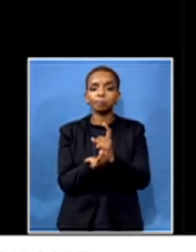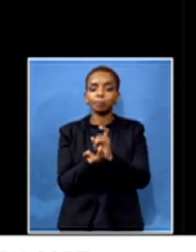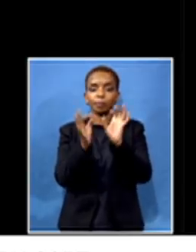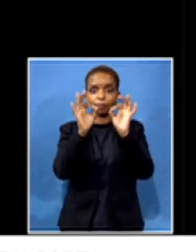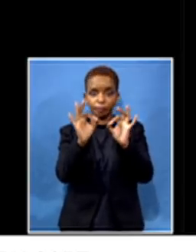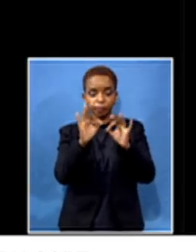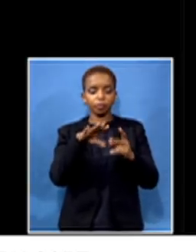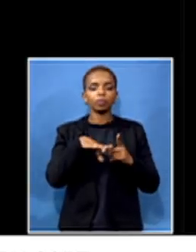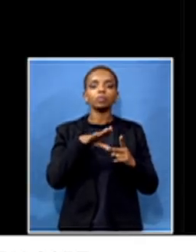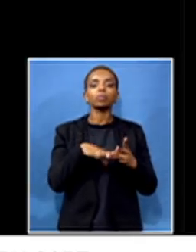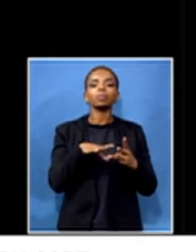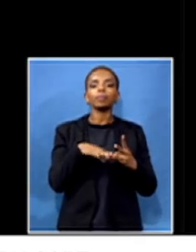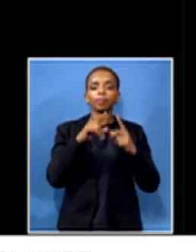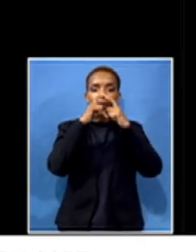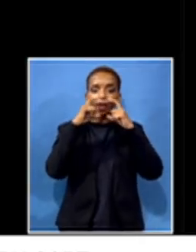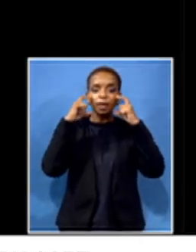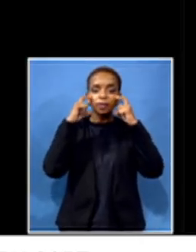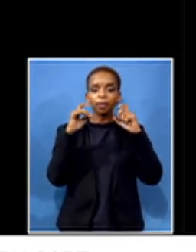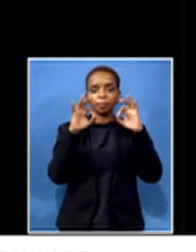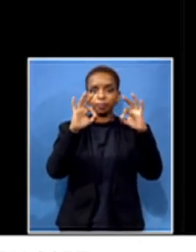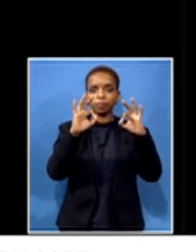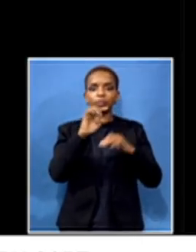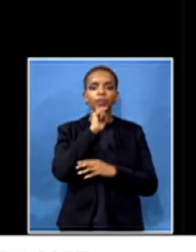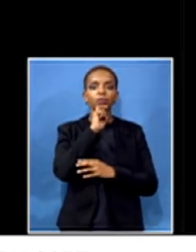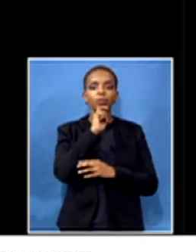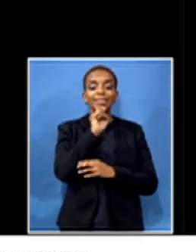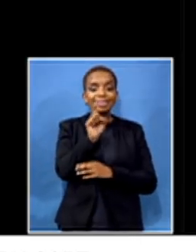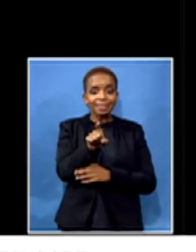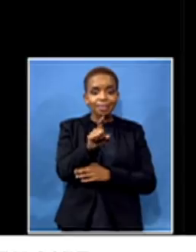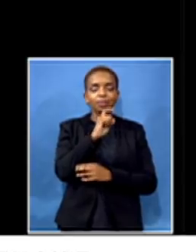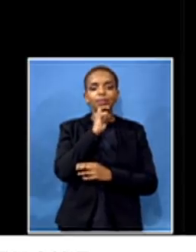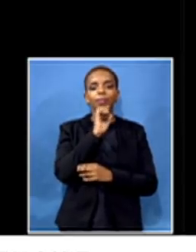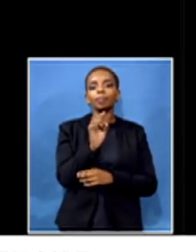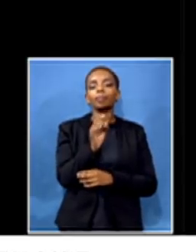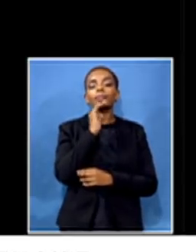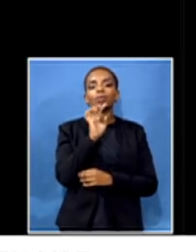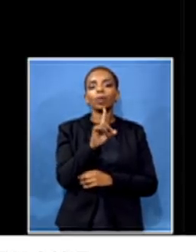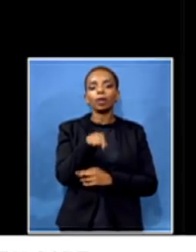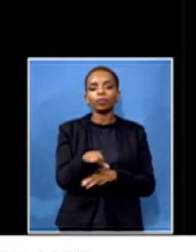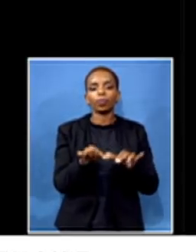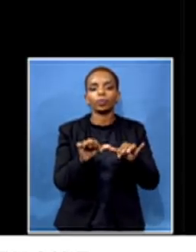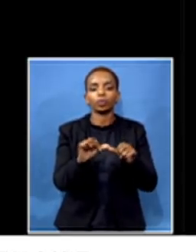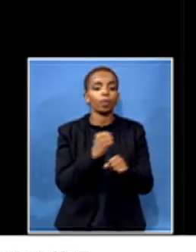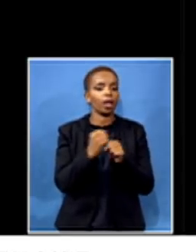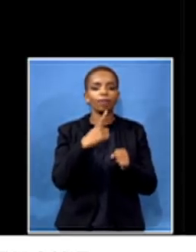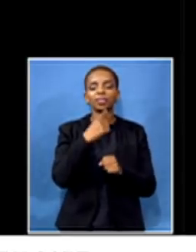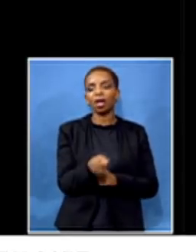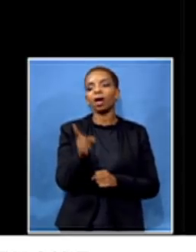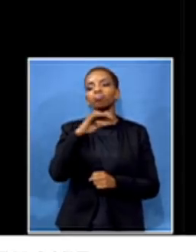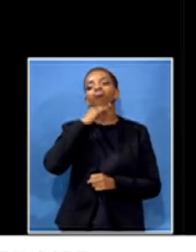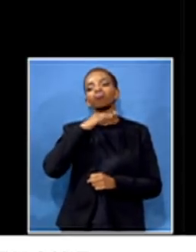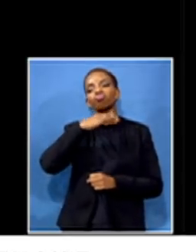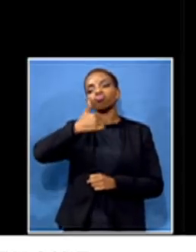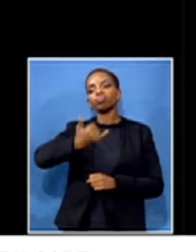all of this basically means that we have to continue. There'll never be a time when we'll say we've done enough on that on